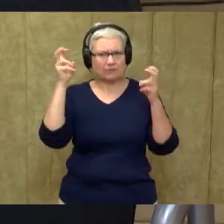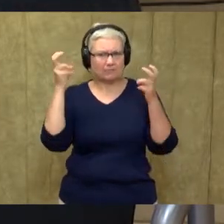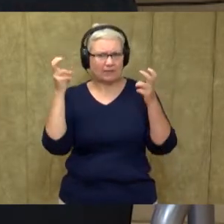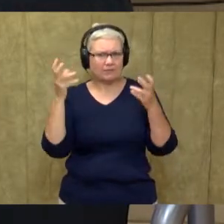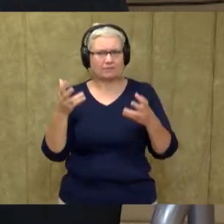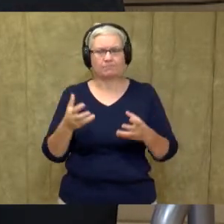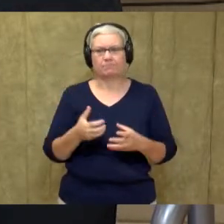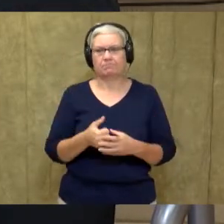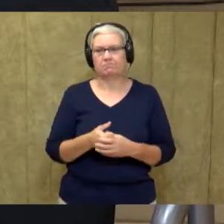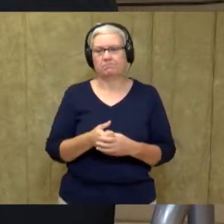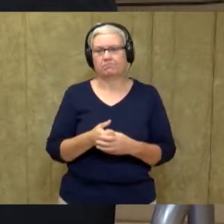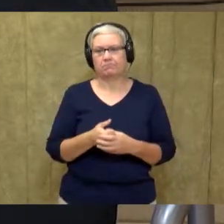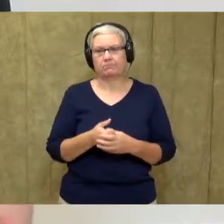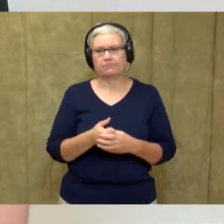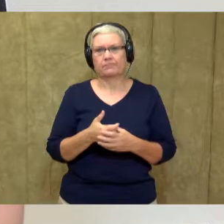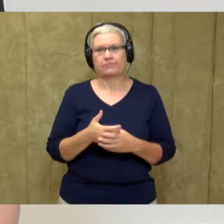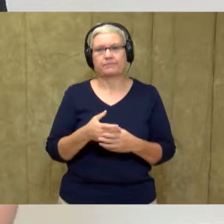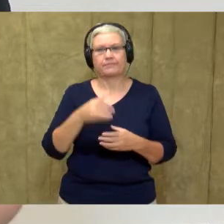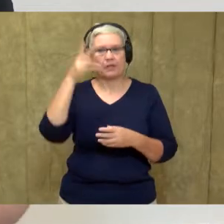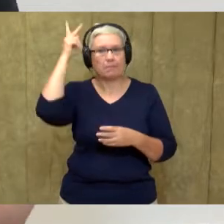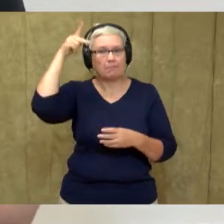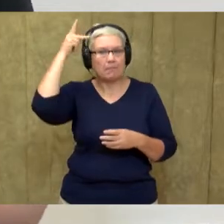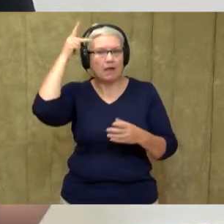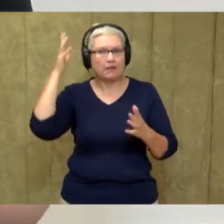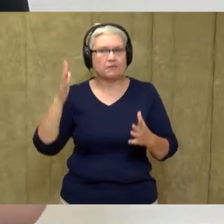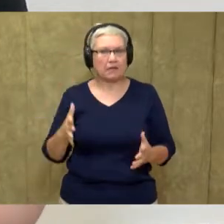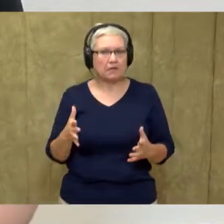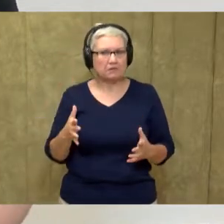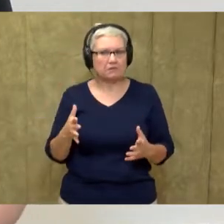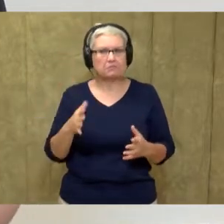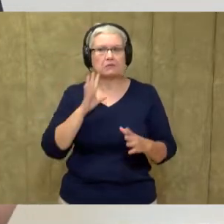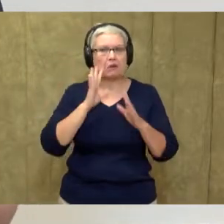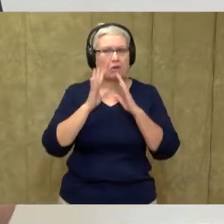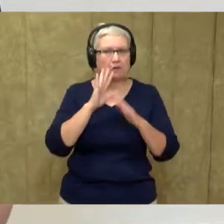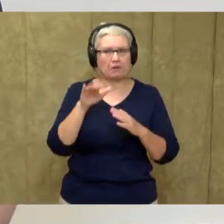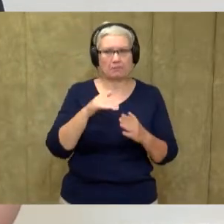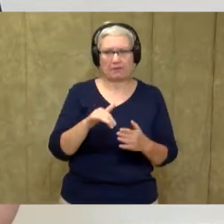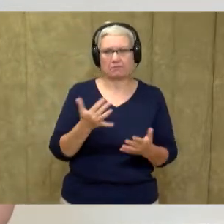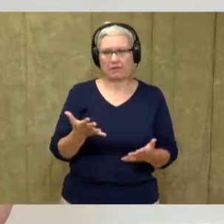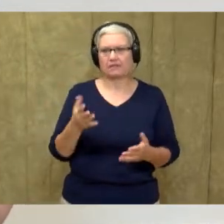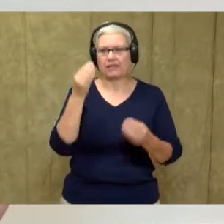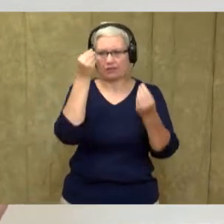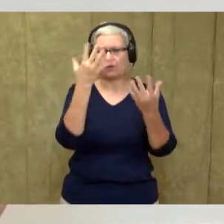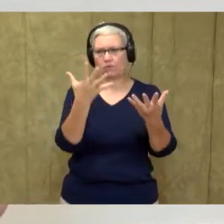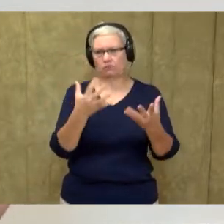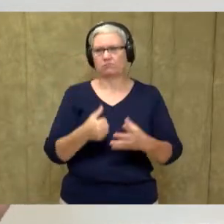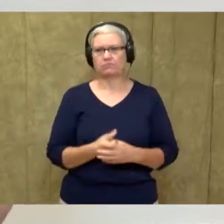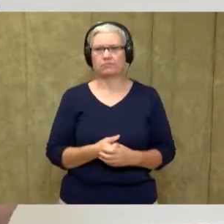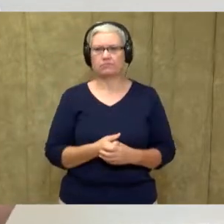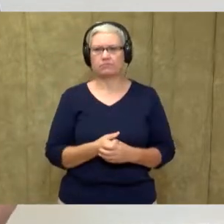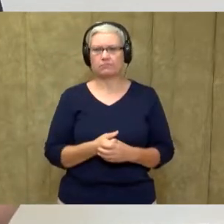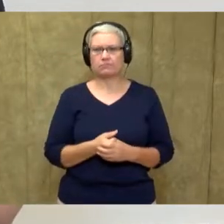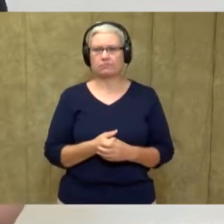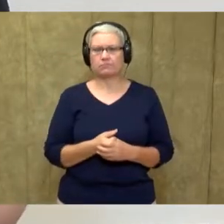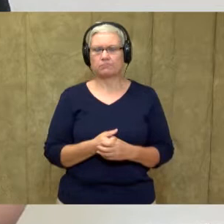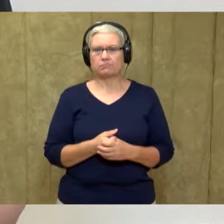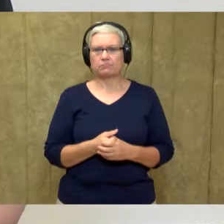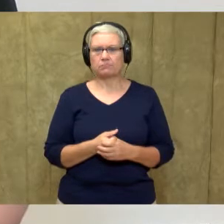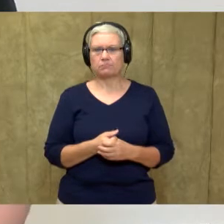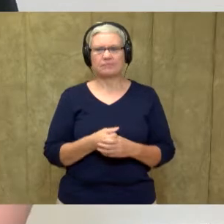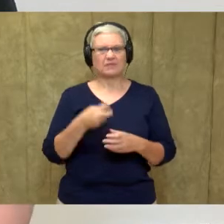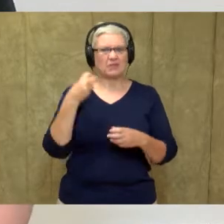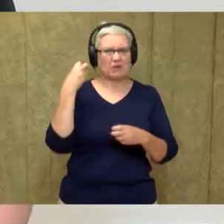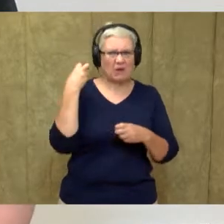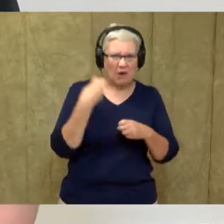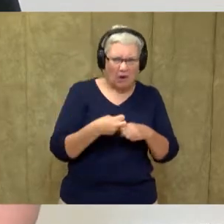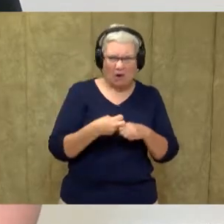that we see politicians, talking about in the news. You know, those really hard